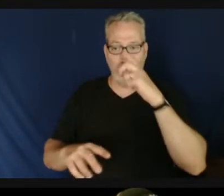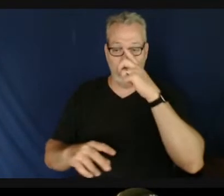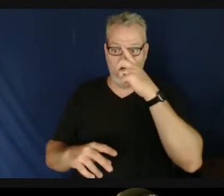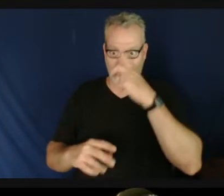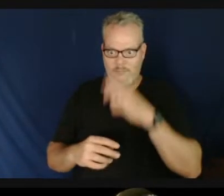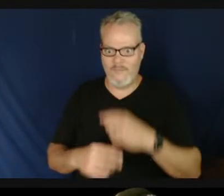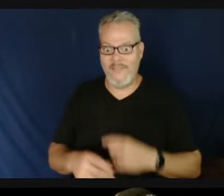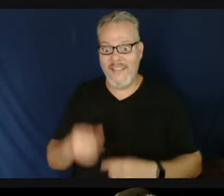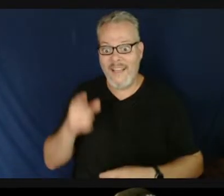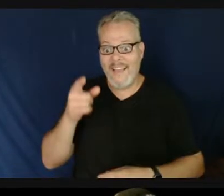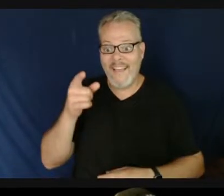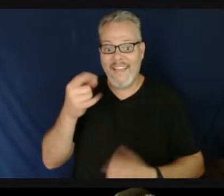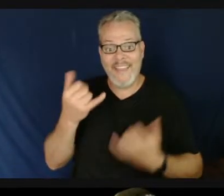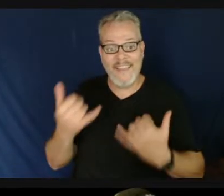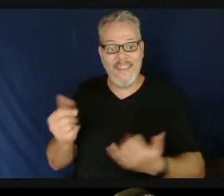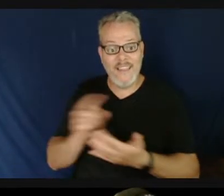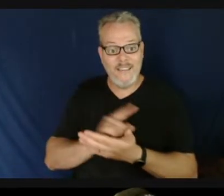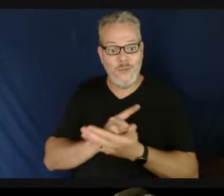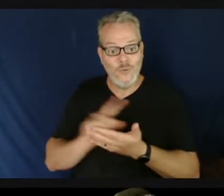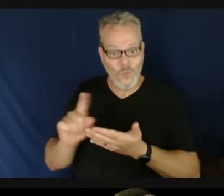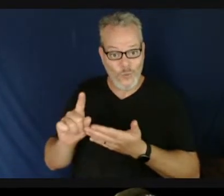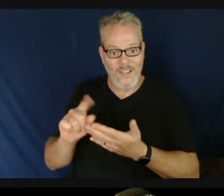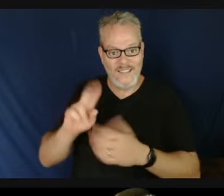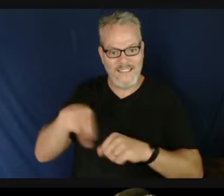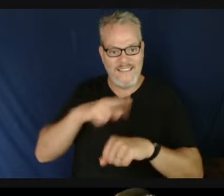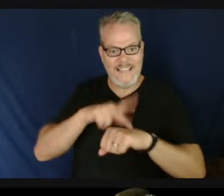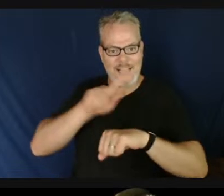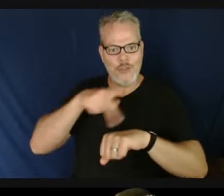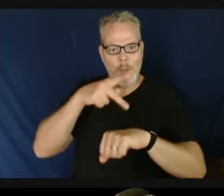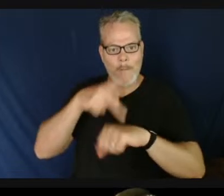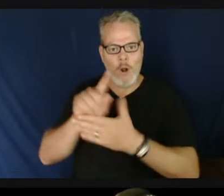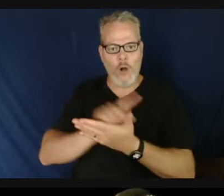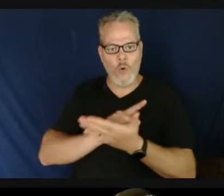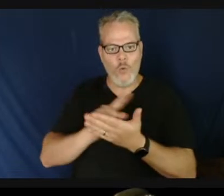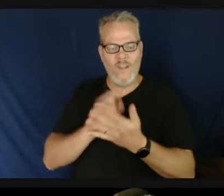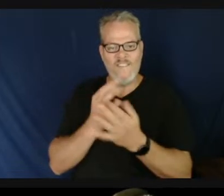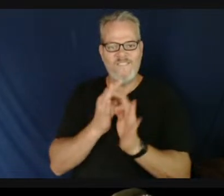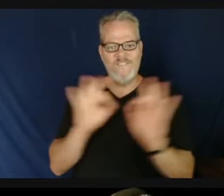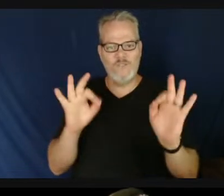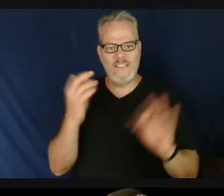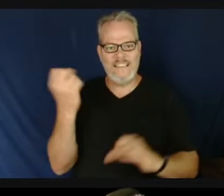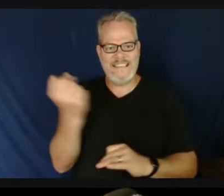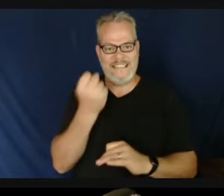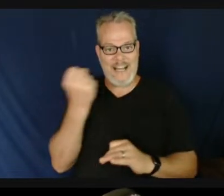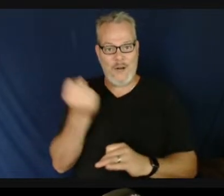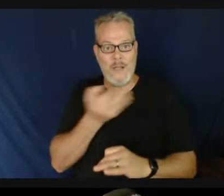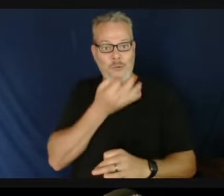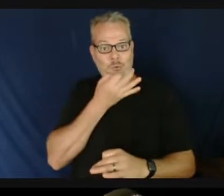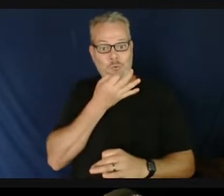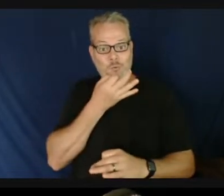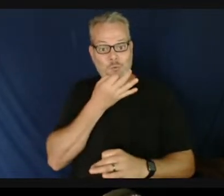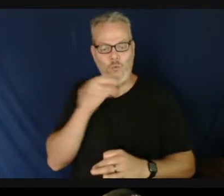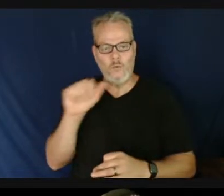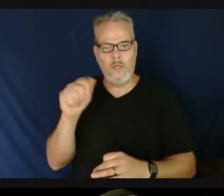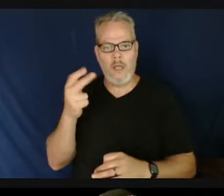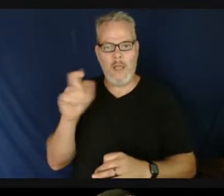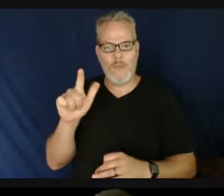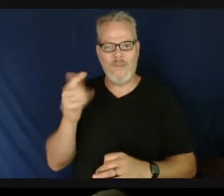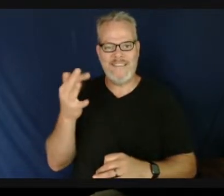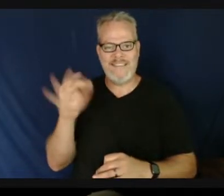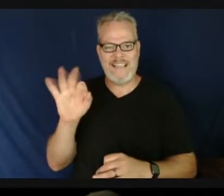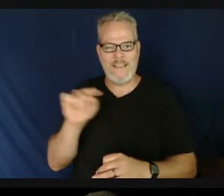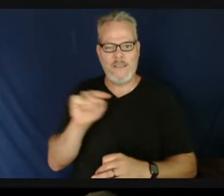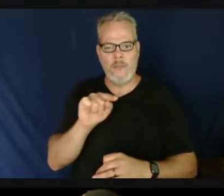And this week is coming up as National Park Week. It's Free Saturday coming up. National Park Week is April 19th through